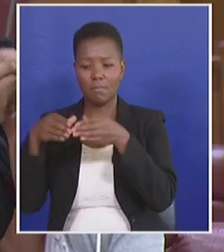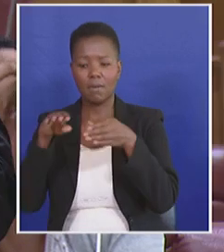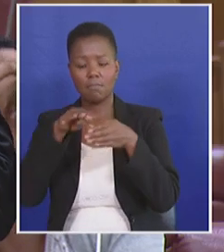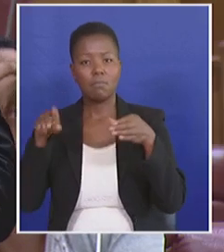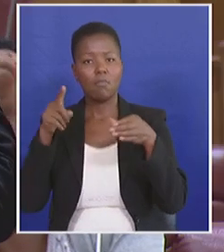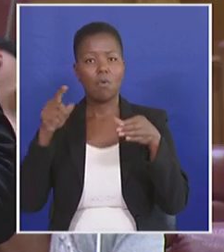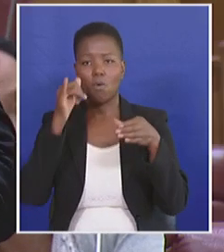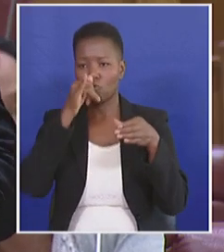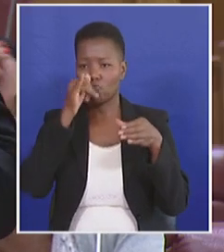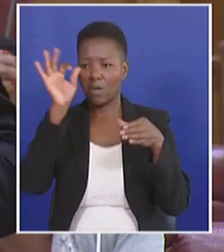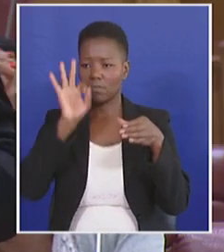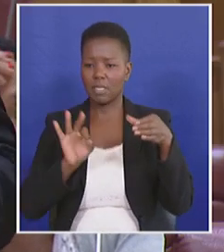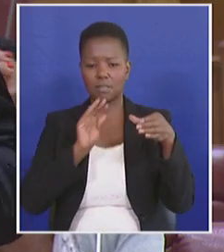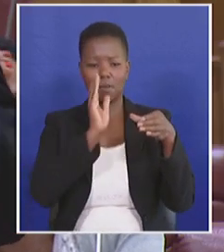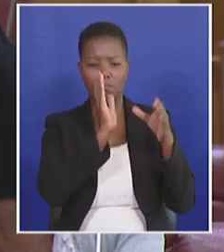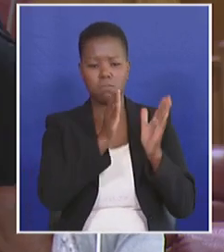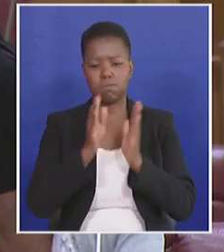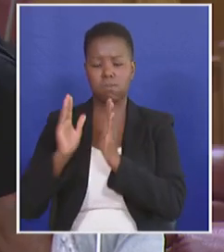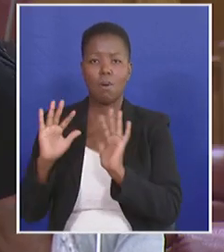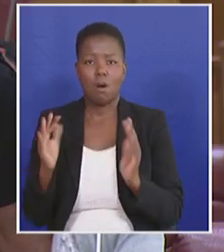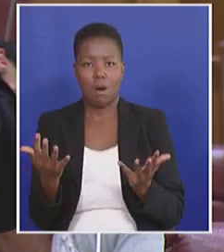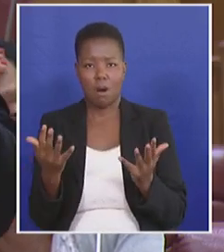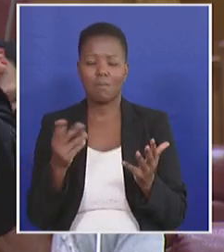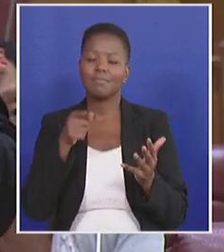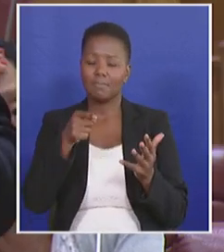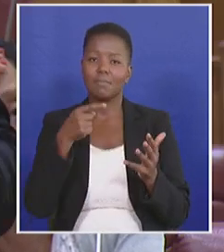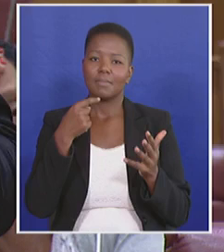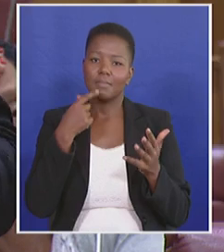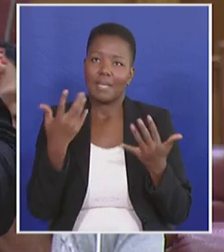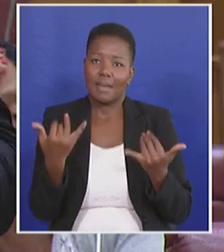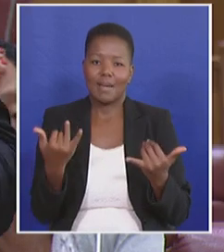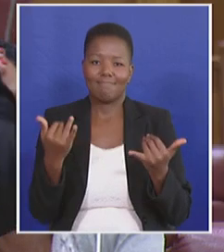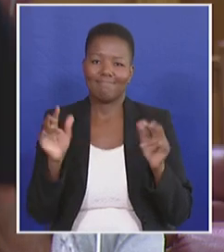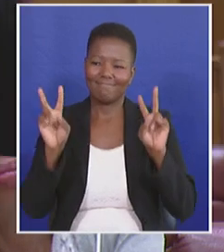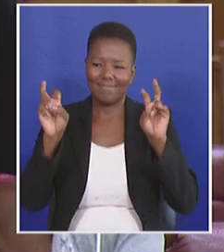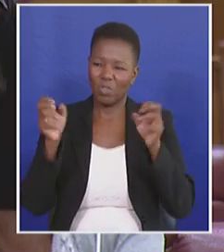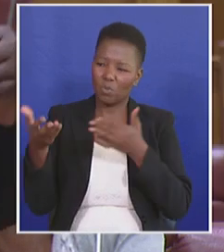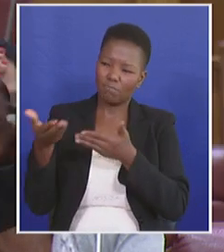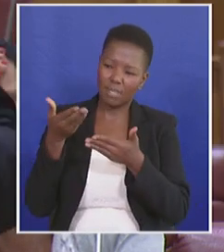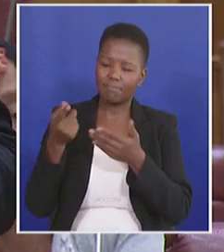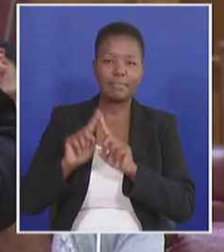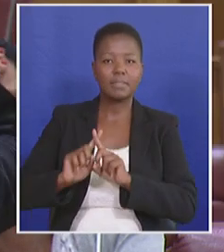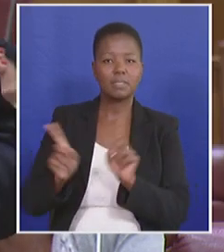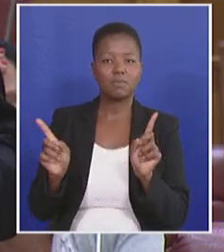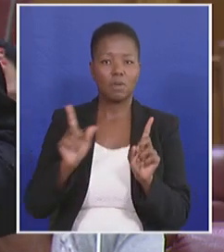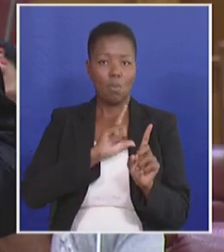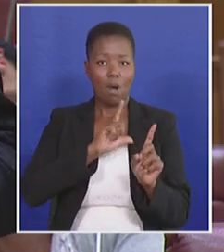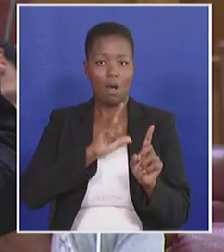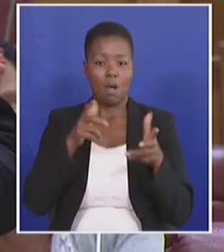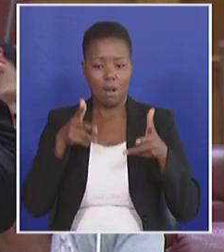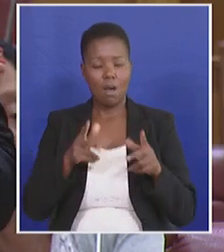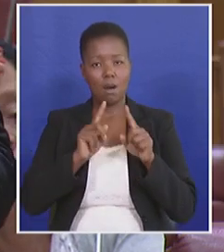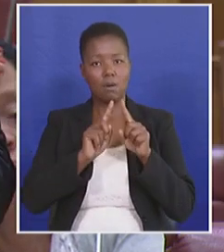statistics, I think it's somewhat of a different matter altogether, because there is a particular set